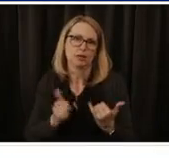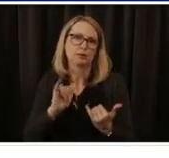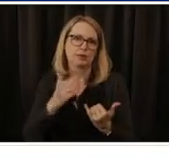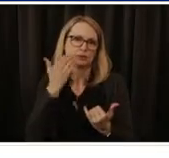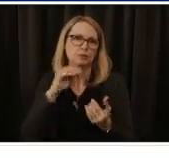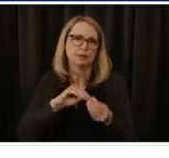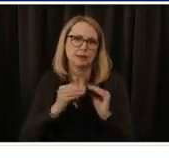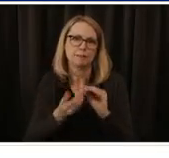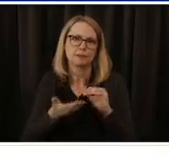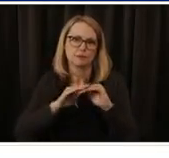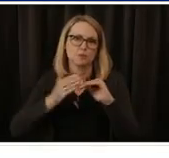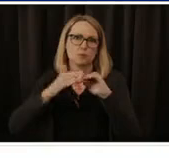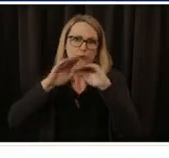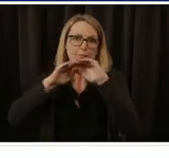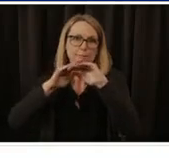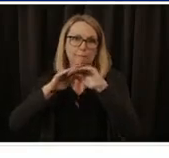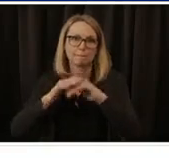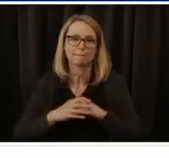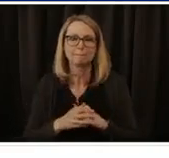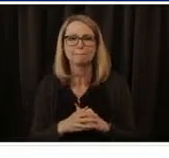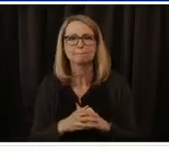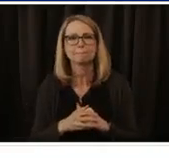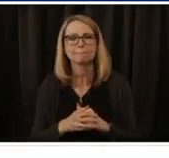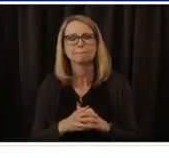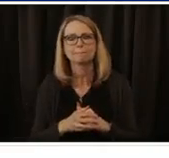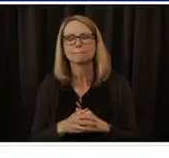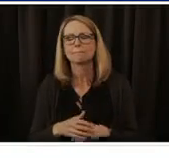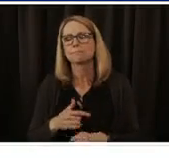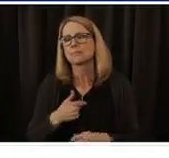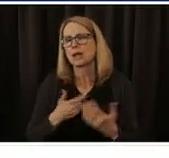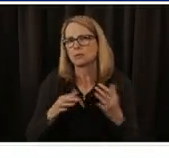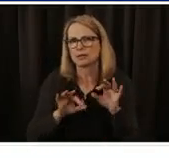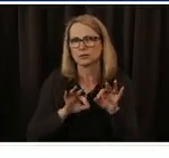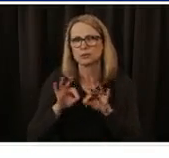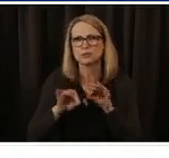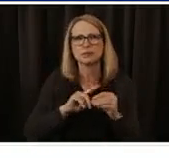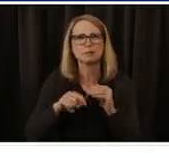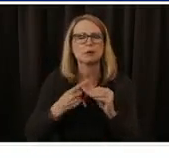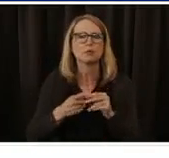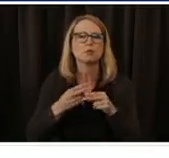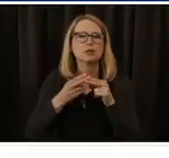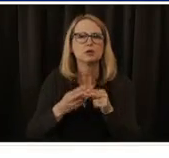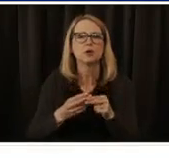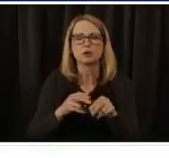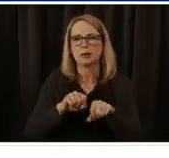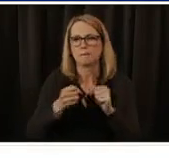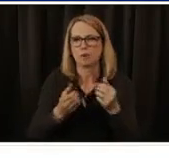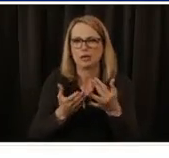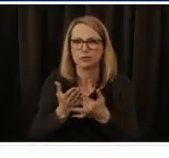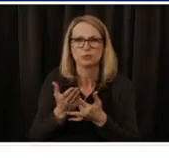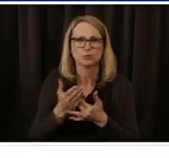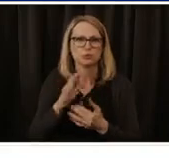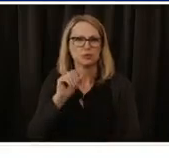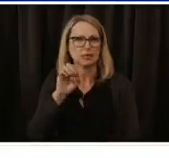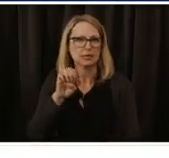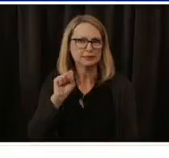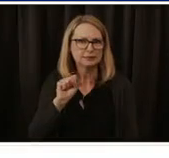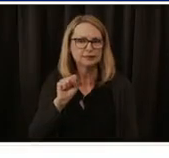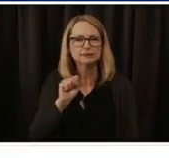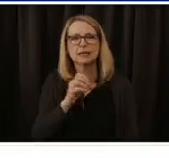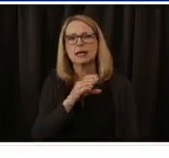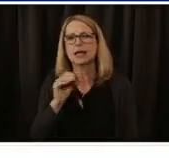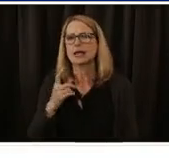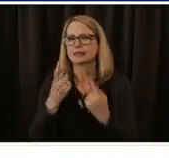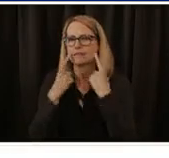Next slide, please. So next I want to spend a few minutes talking about vaccine breakthrough cases that have occurred in Colorado and talk about the vaccine